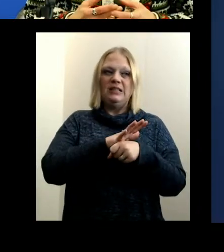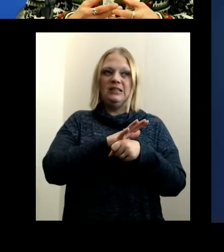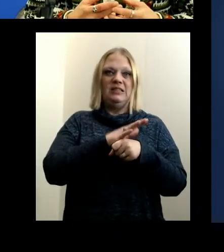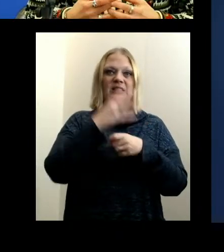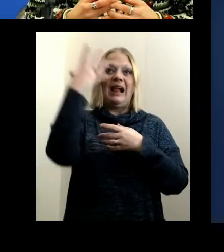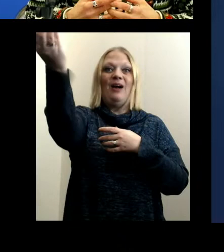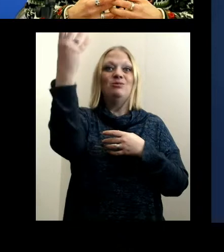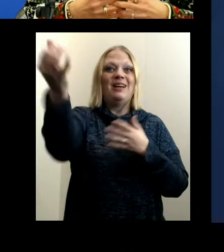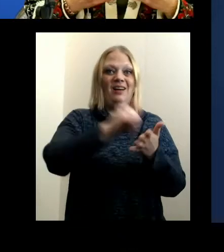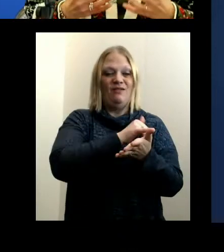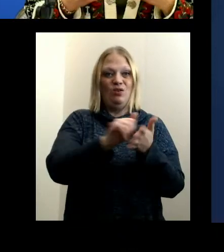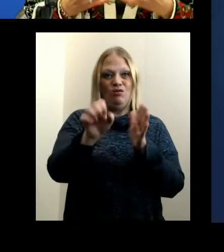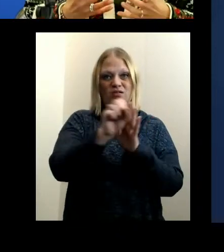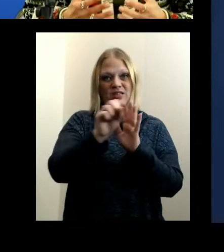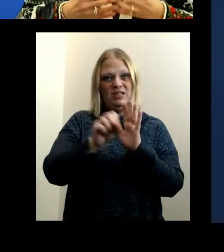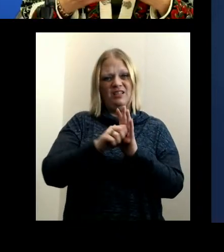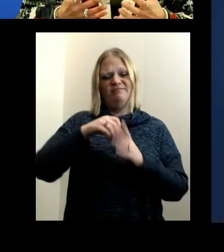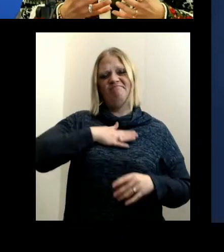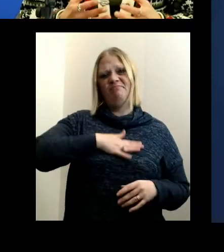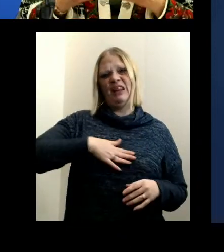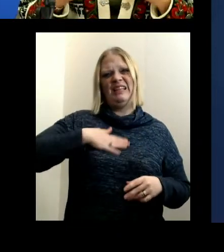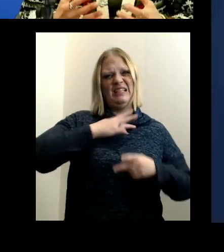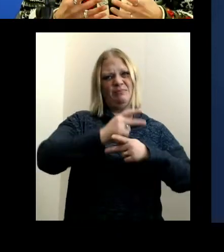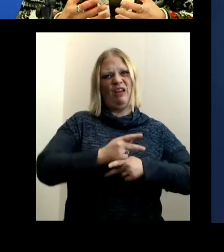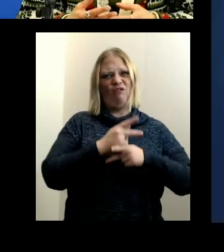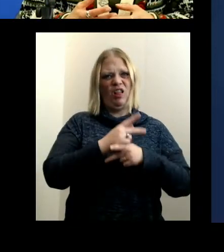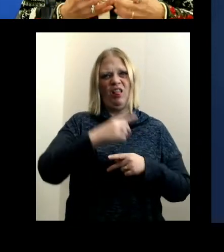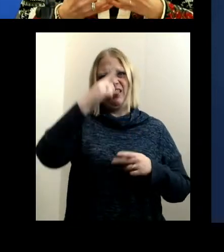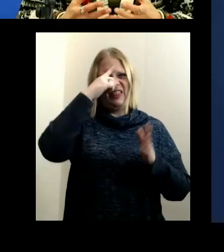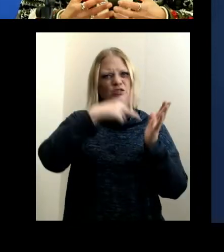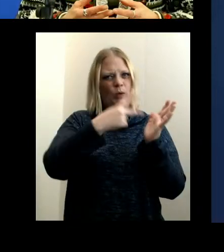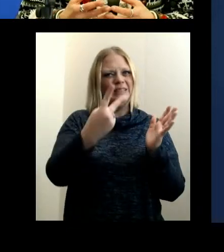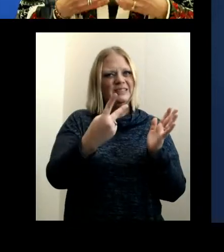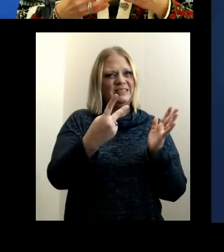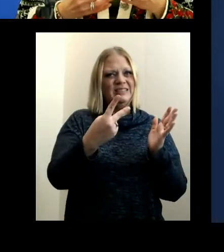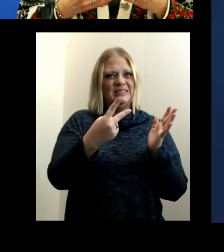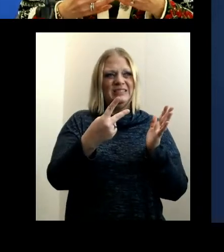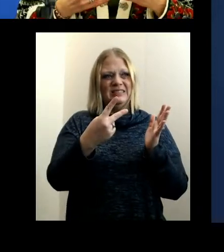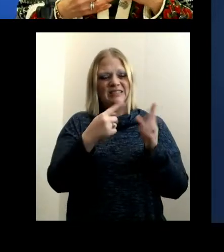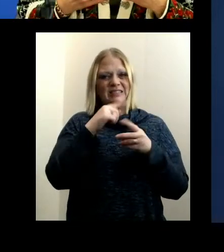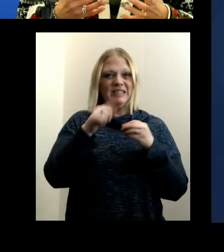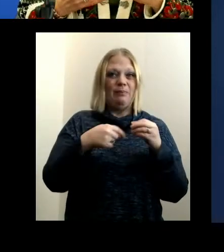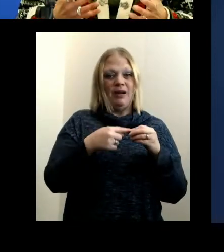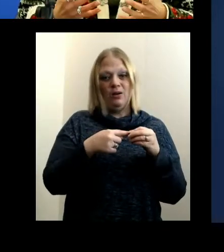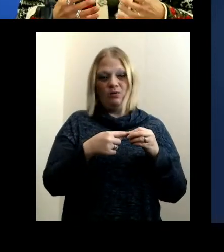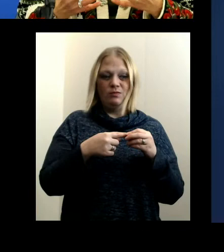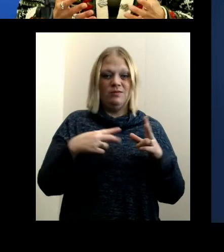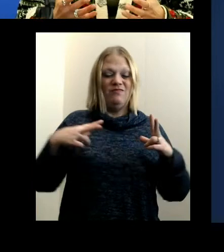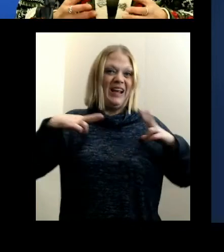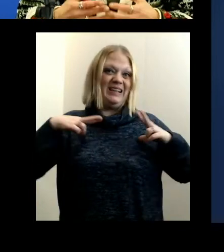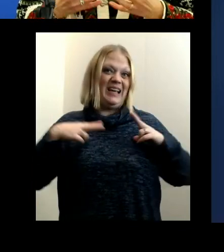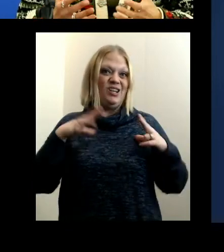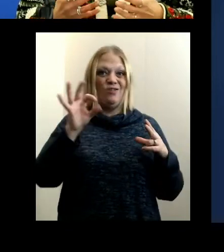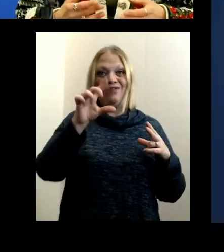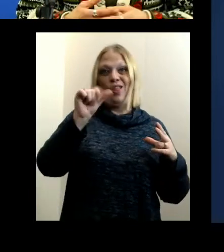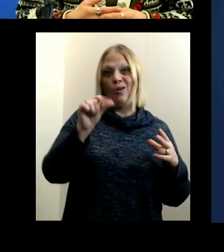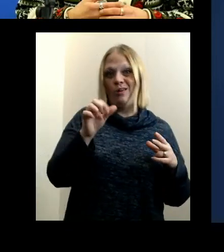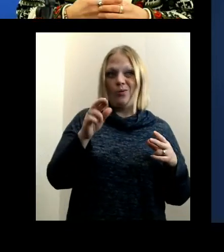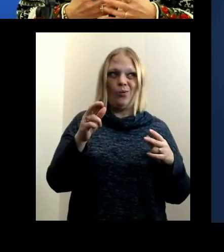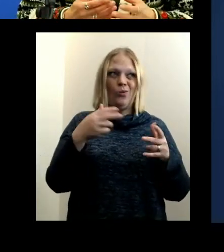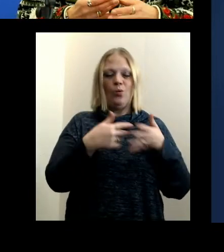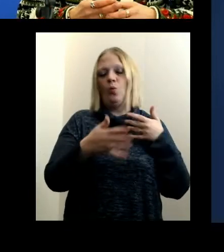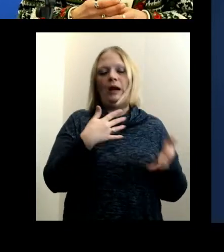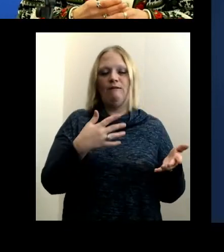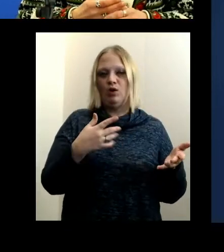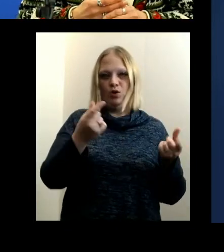outside of New York State, and so please be careful. Think twice about taking that vacation to Florida or whatever you go